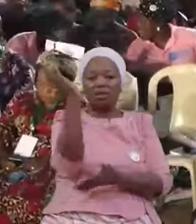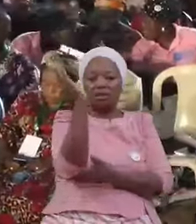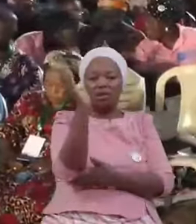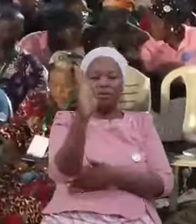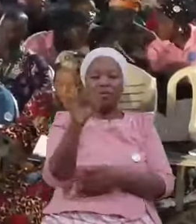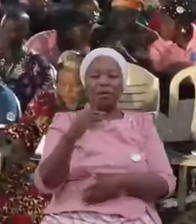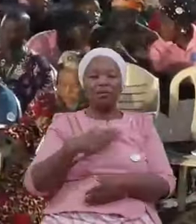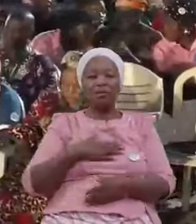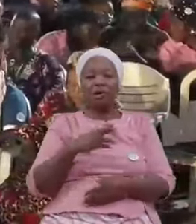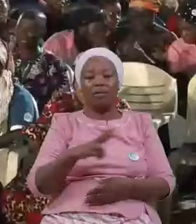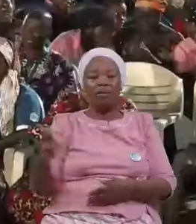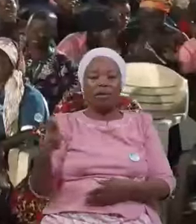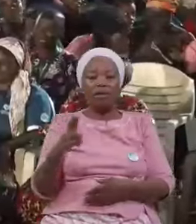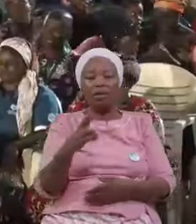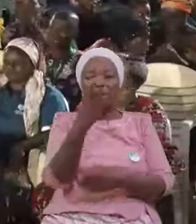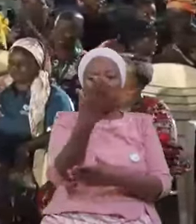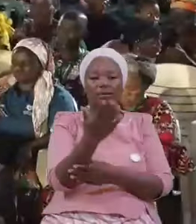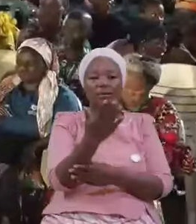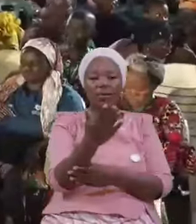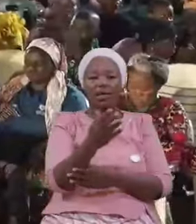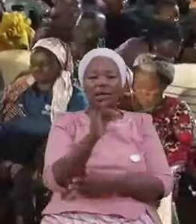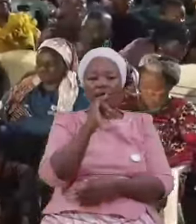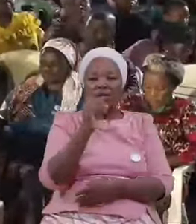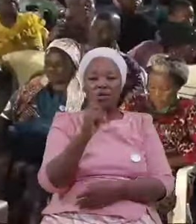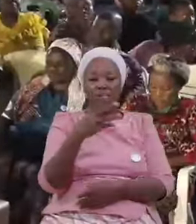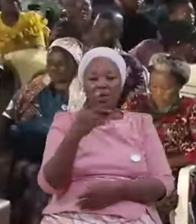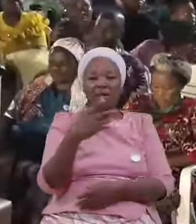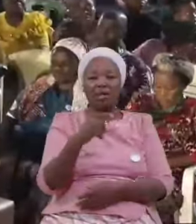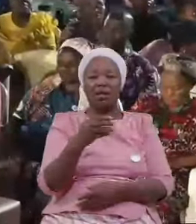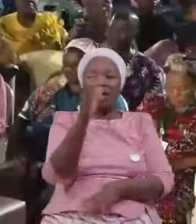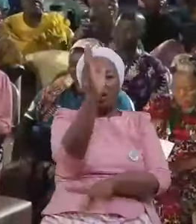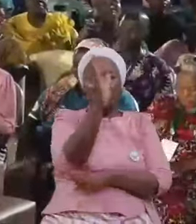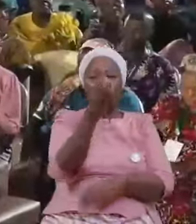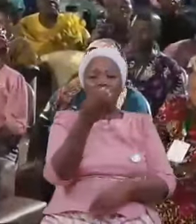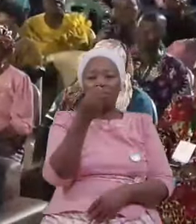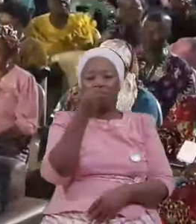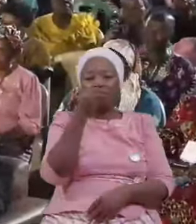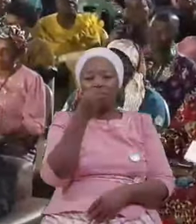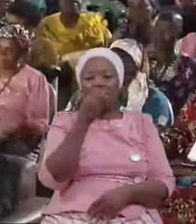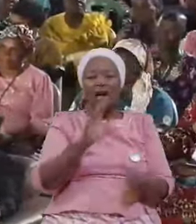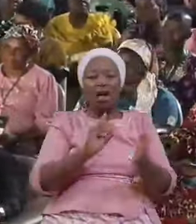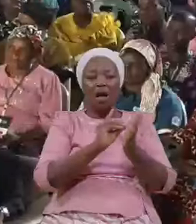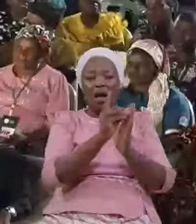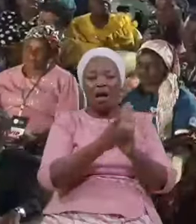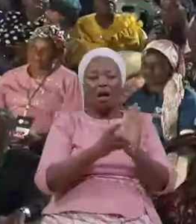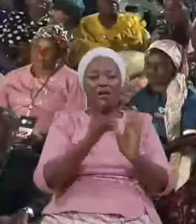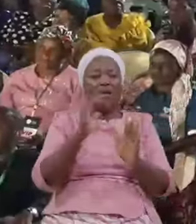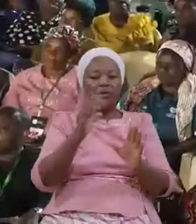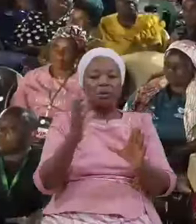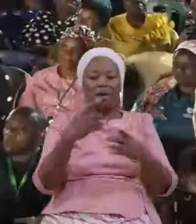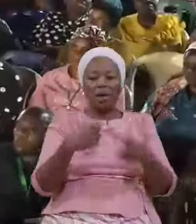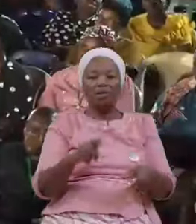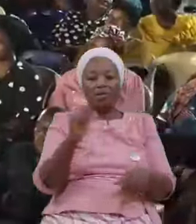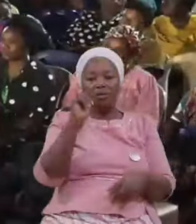side is where the lunch hour with Jesus will be taking place tomorrow. By